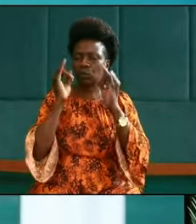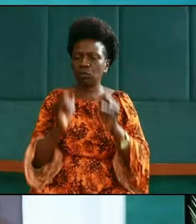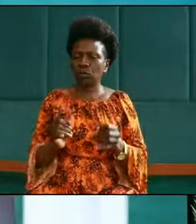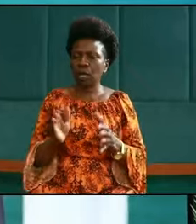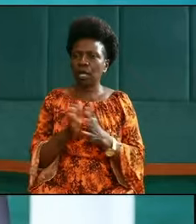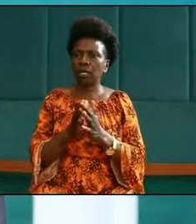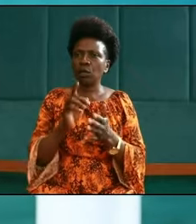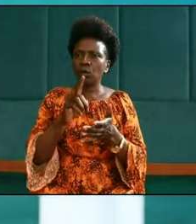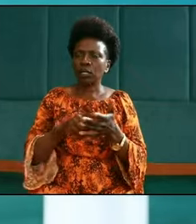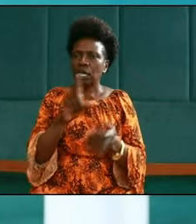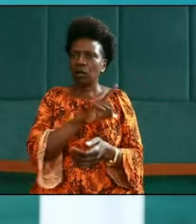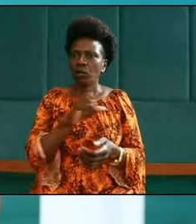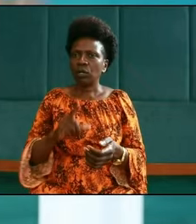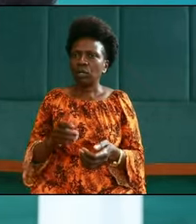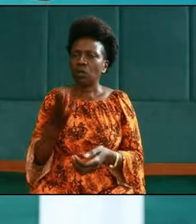is revealing to us,